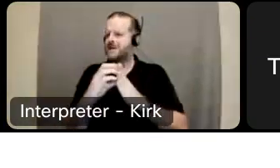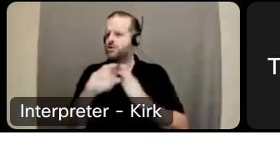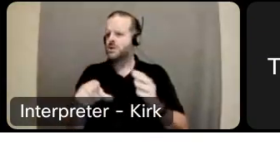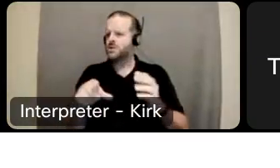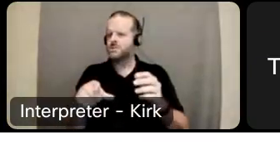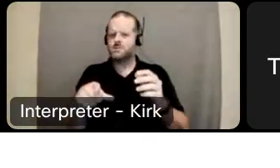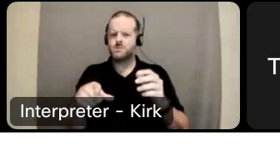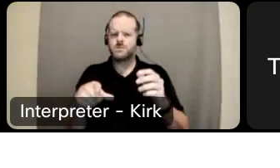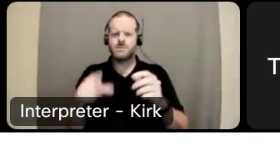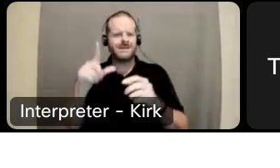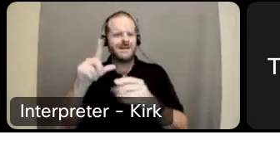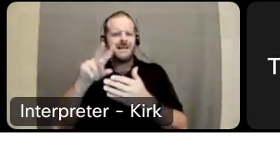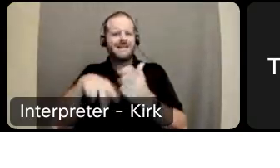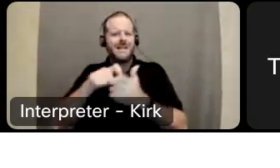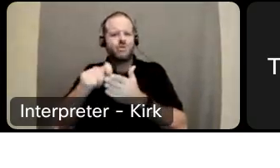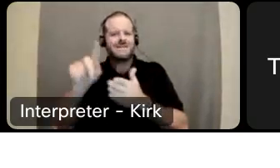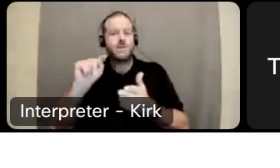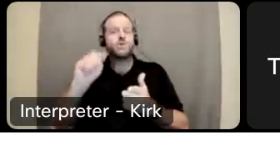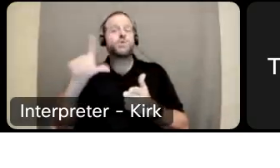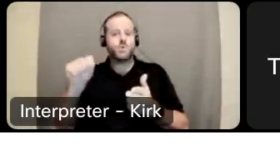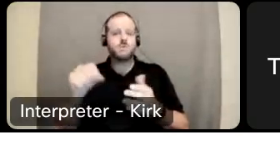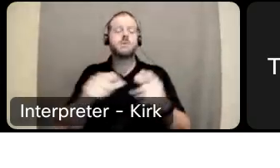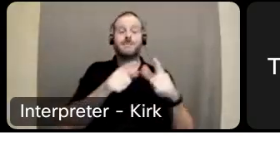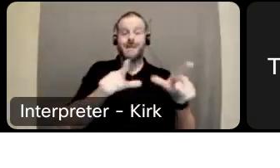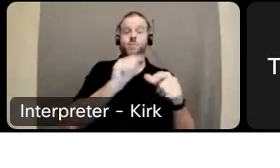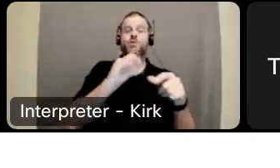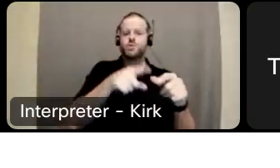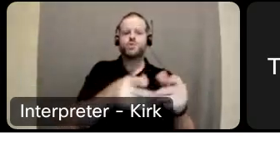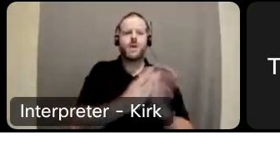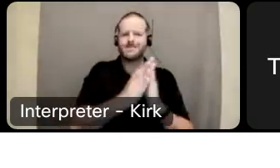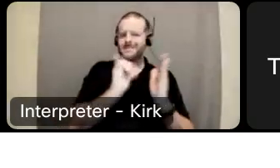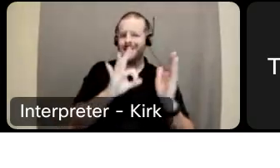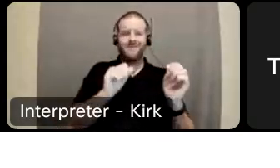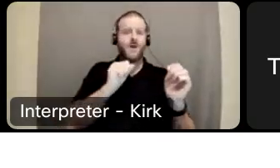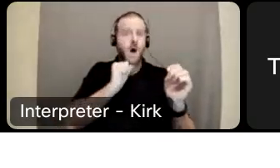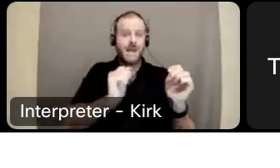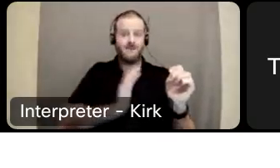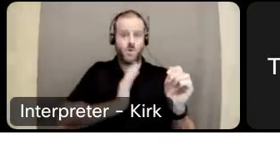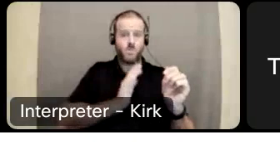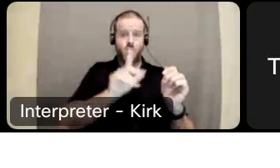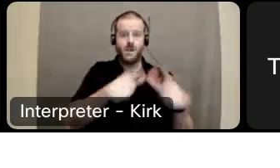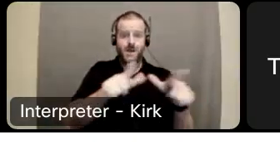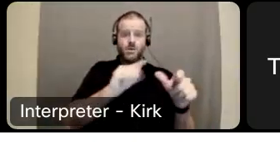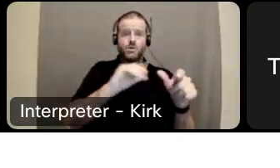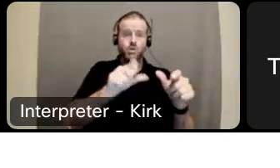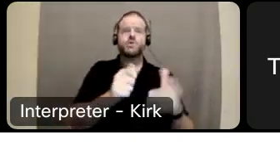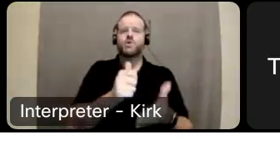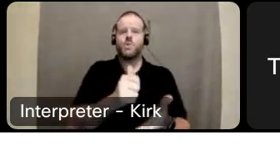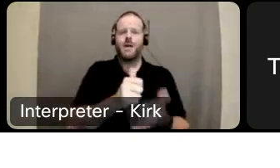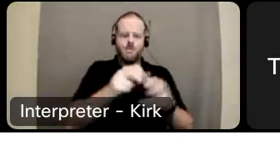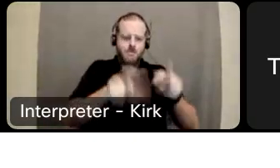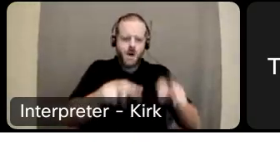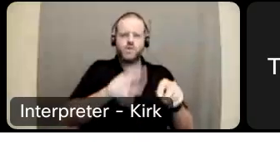similarly like literacy tools that you may be using. So in language tools, we're asking if there's any informal language tools that you're using to monitor the student's progress,